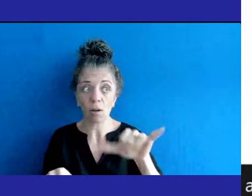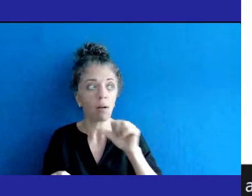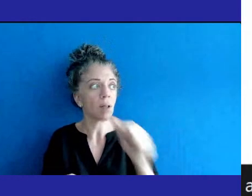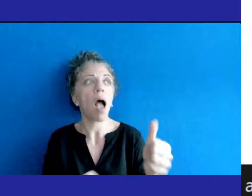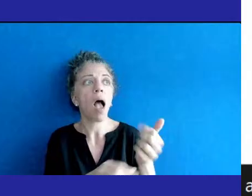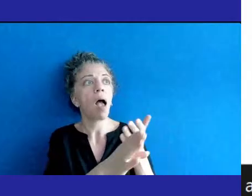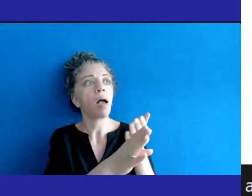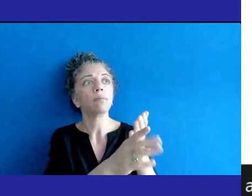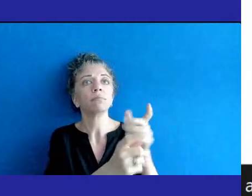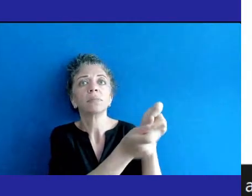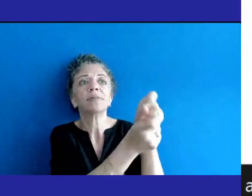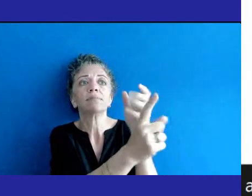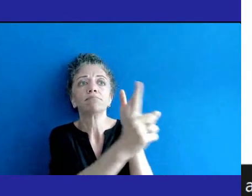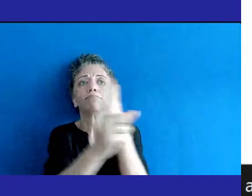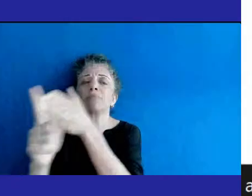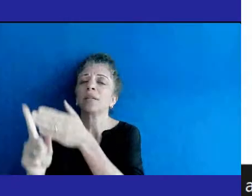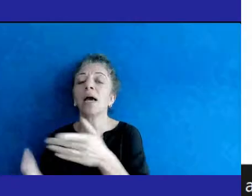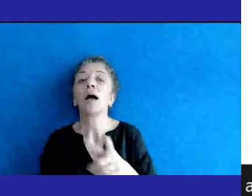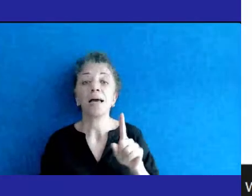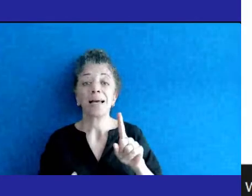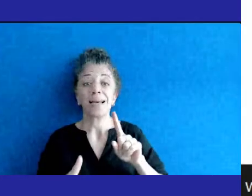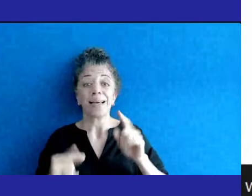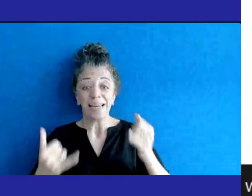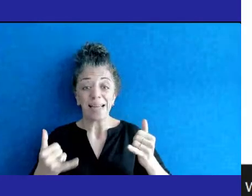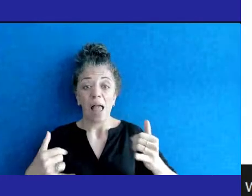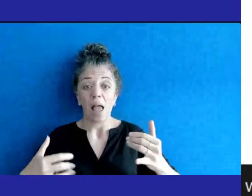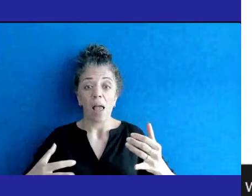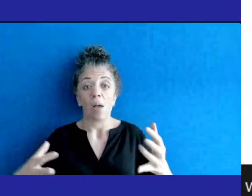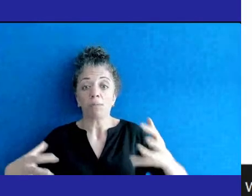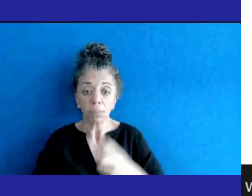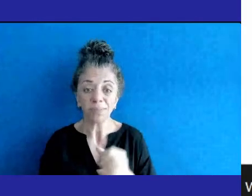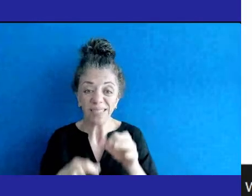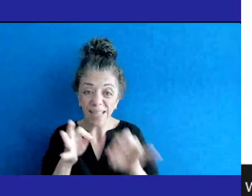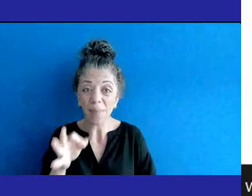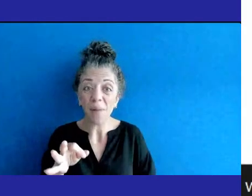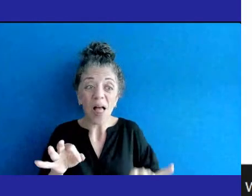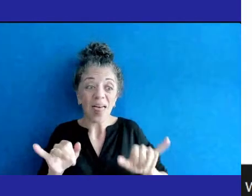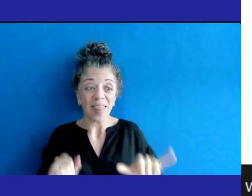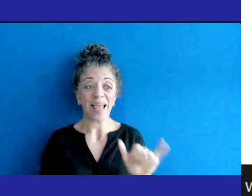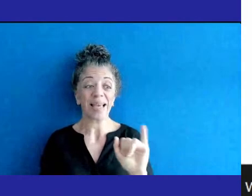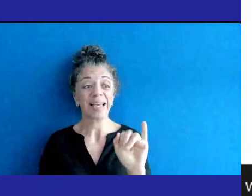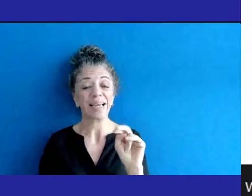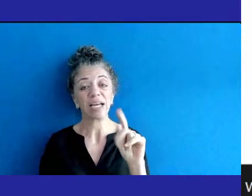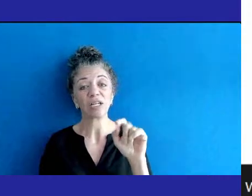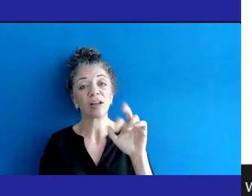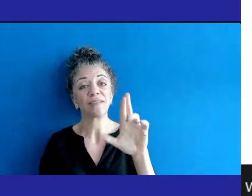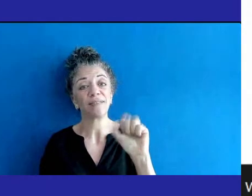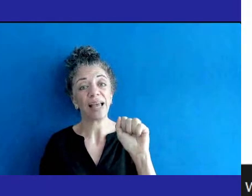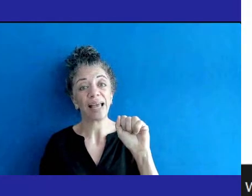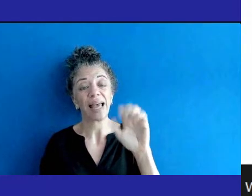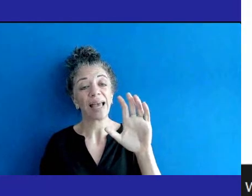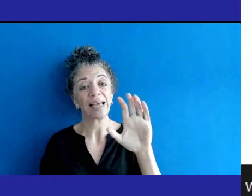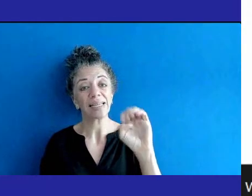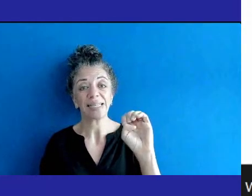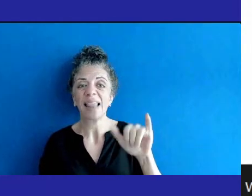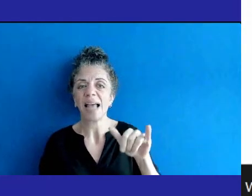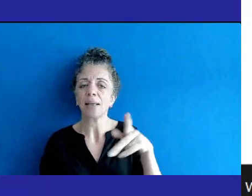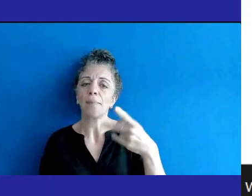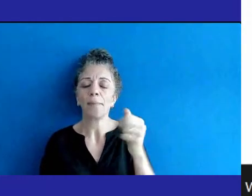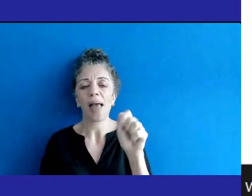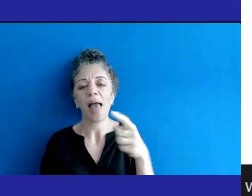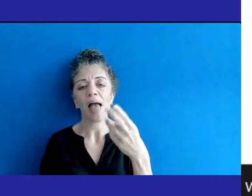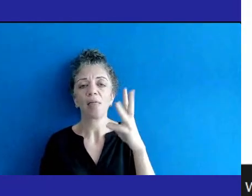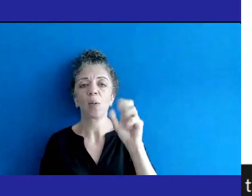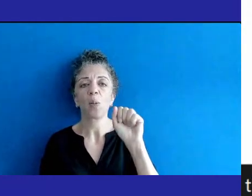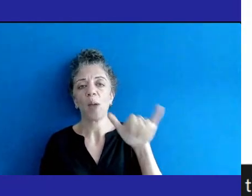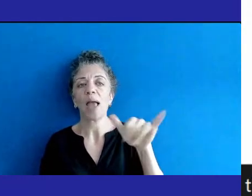of the interface is the pathway in order to bring in utilization, billing, and decision support on the tests that we want